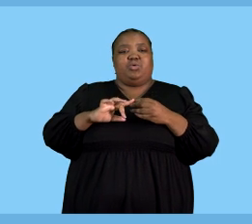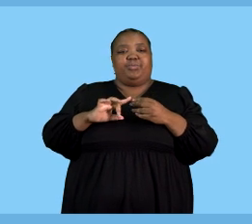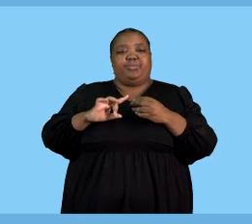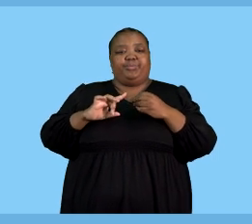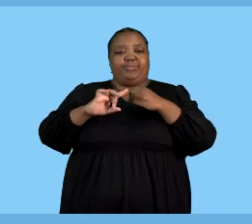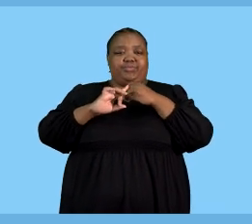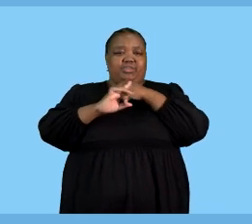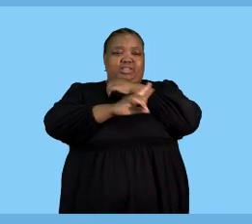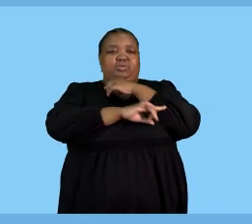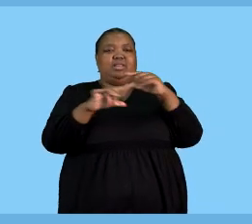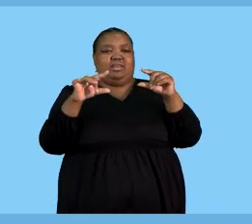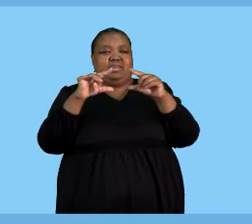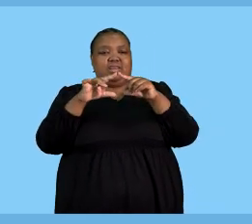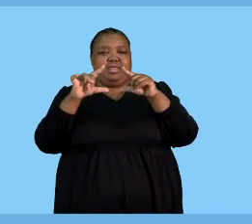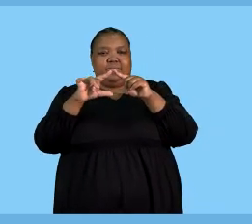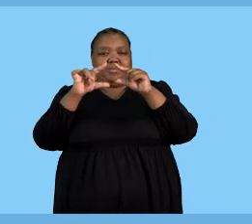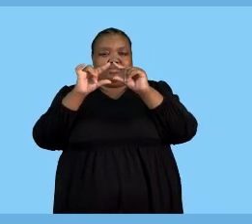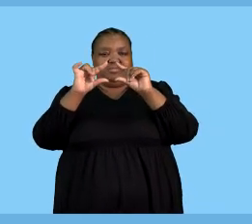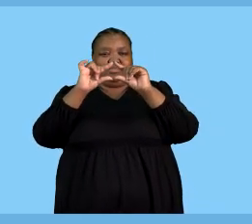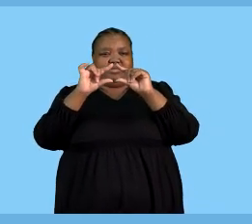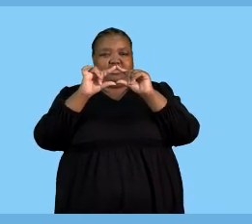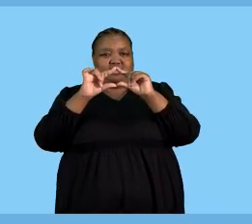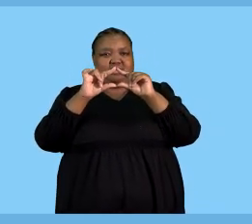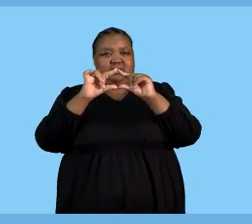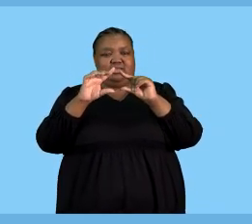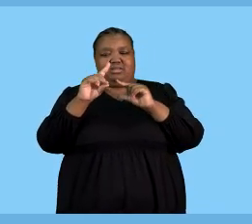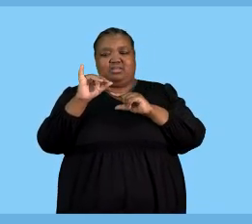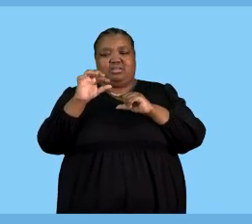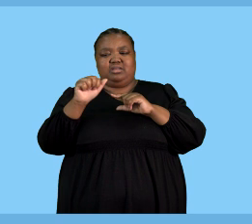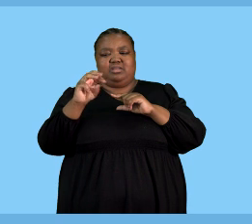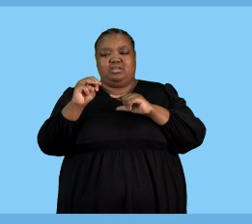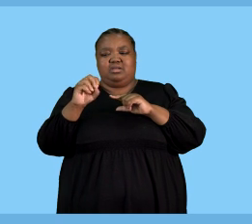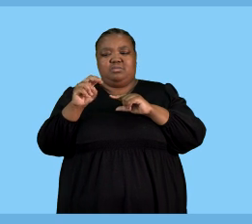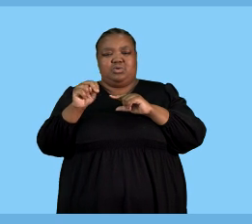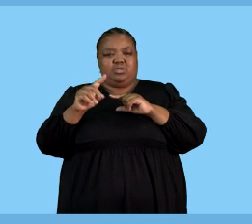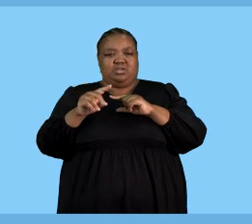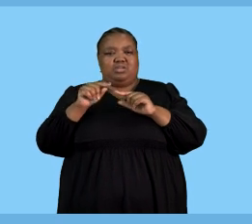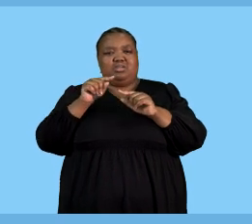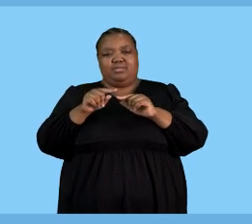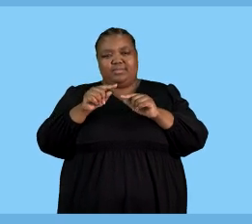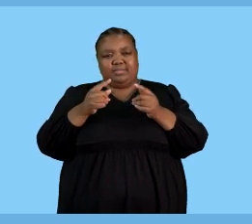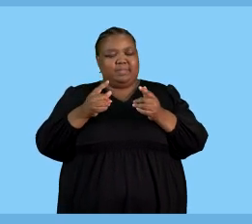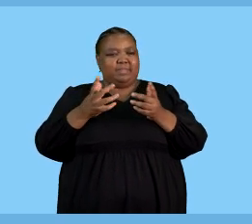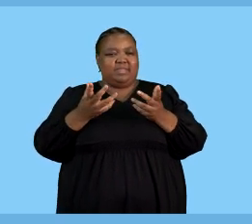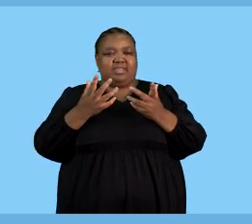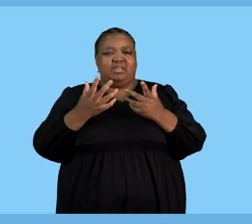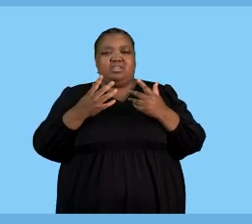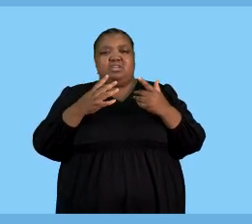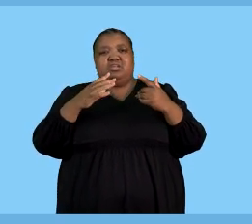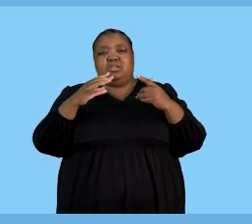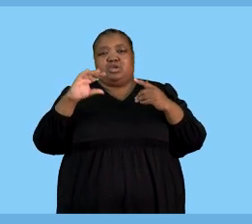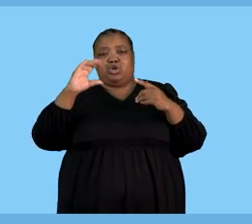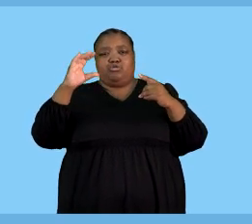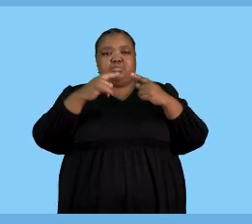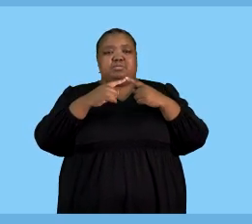last one, diamond. Diamond is an element made from carbon. So therefore, it's not